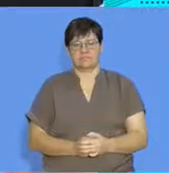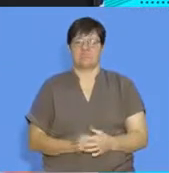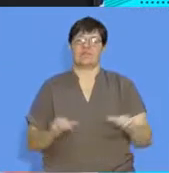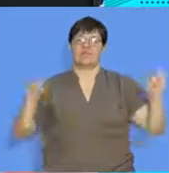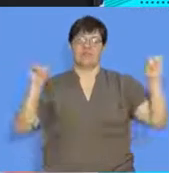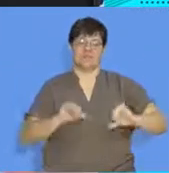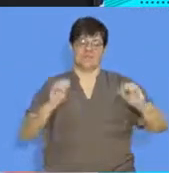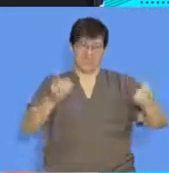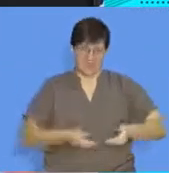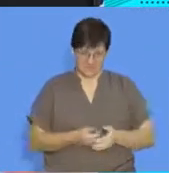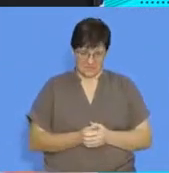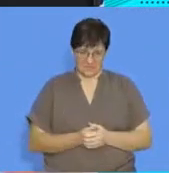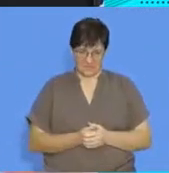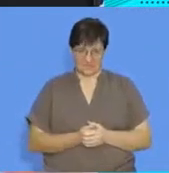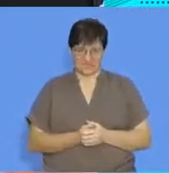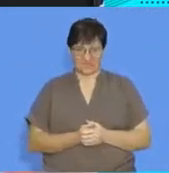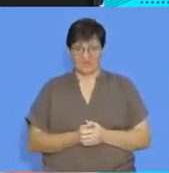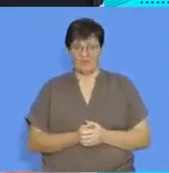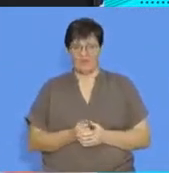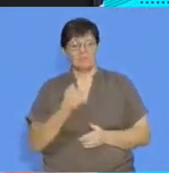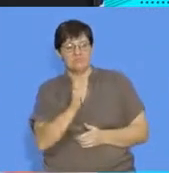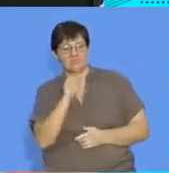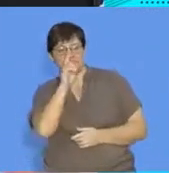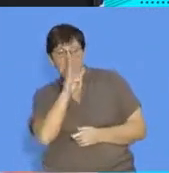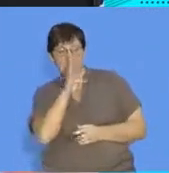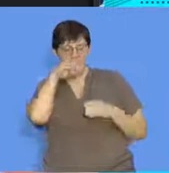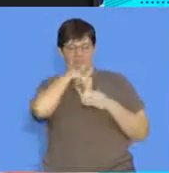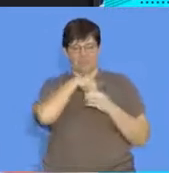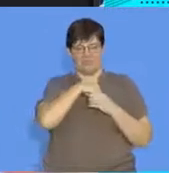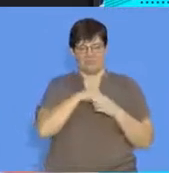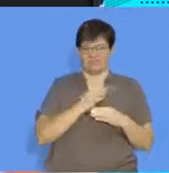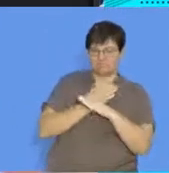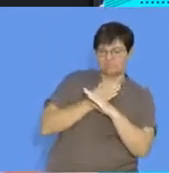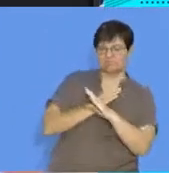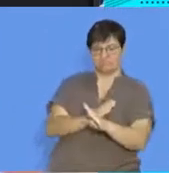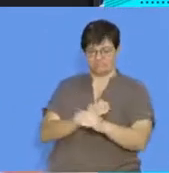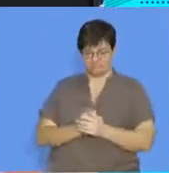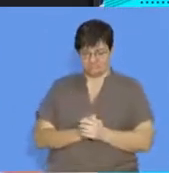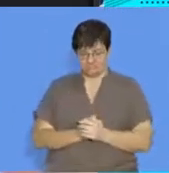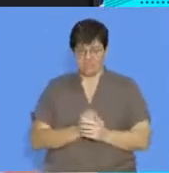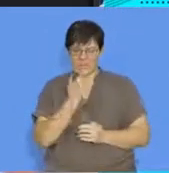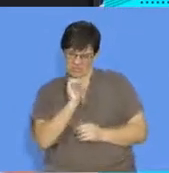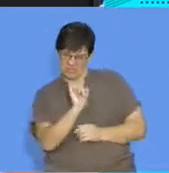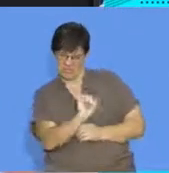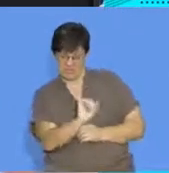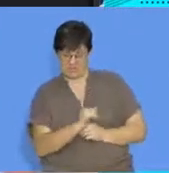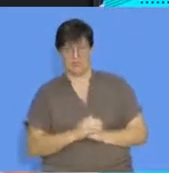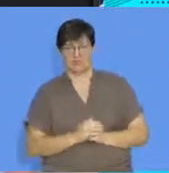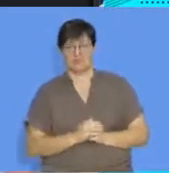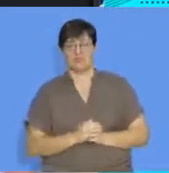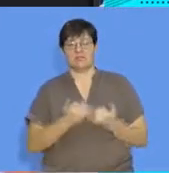Welcome back to our session. We're still looking at internal resistance, but now we want to take a turn and actually look at